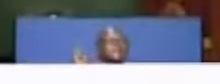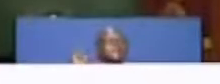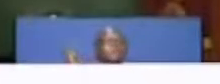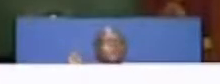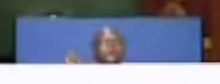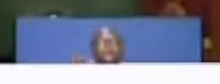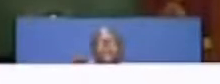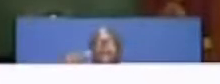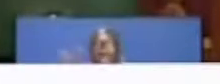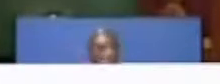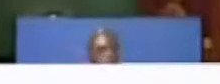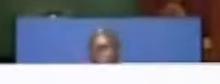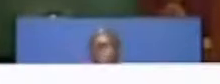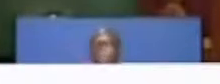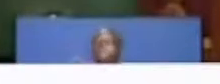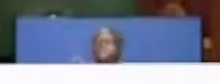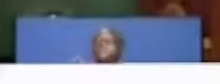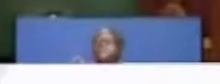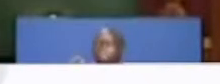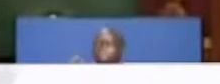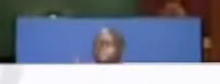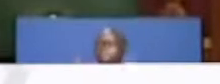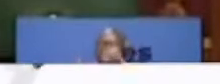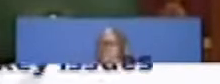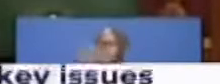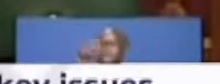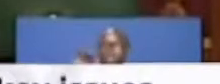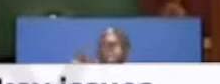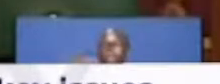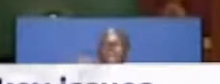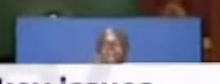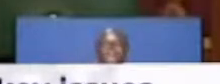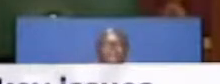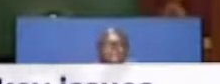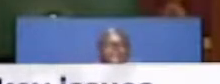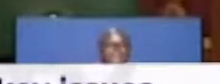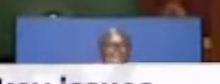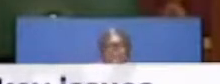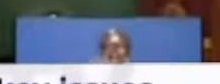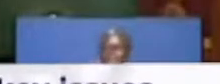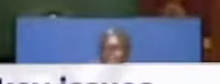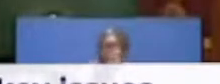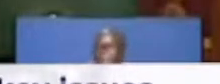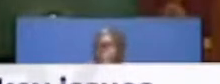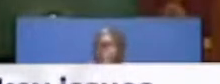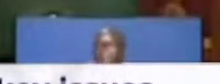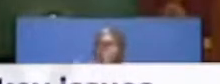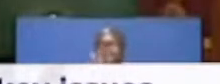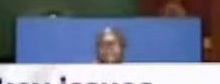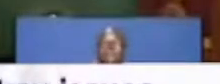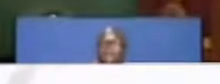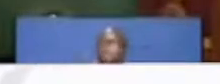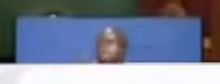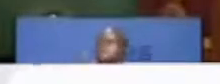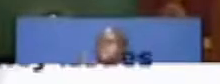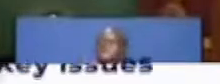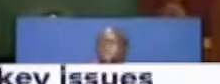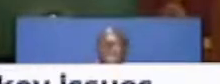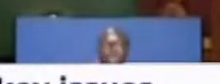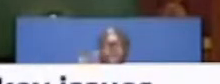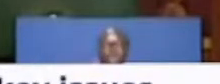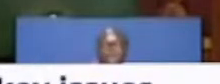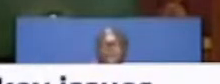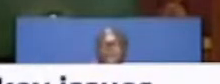how accelerating the formation of county structures and supporting them with skilled personnel, resources, and